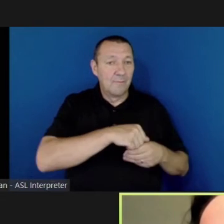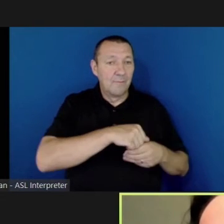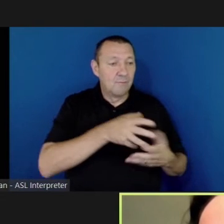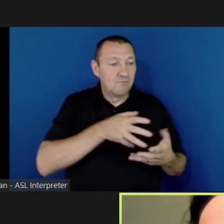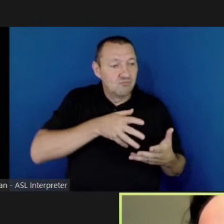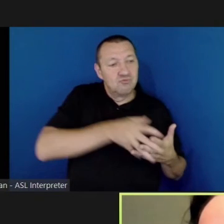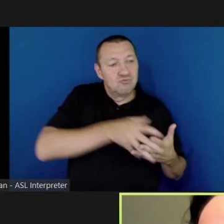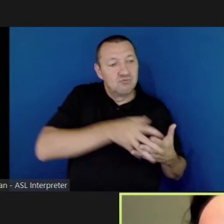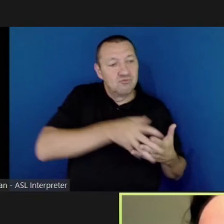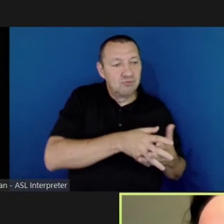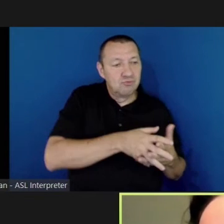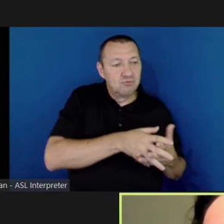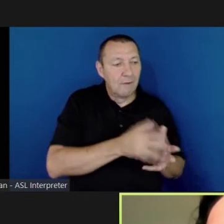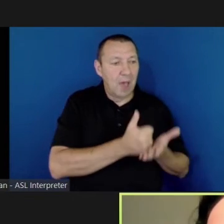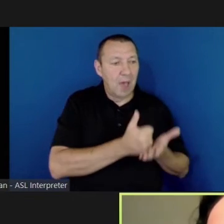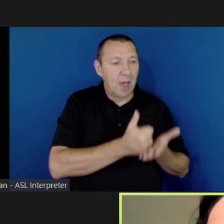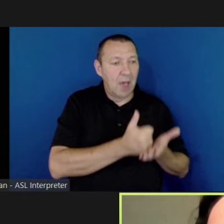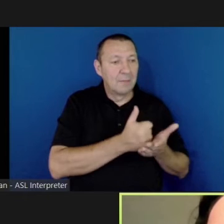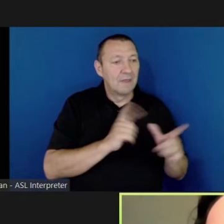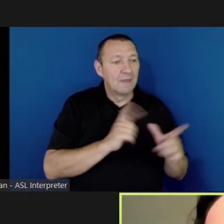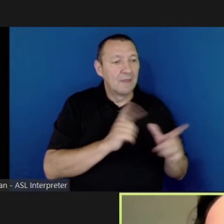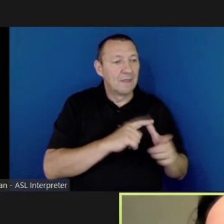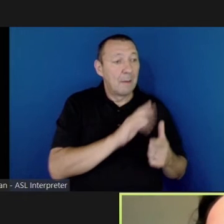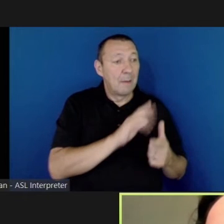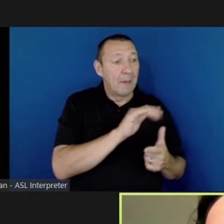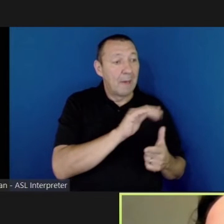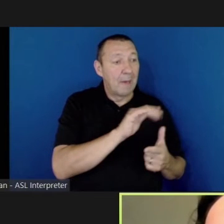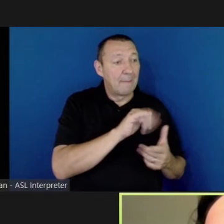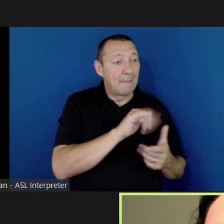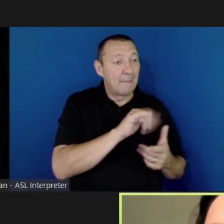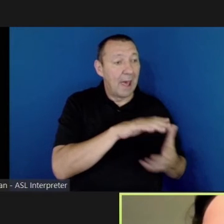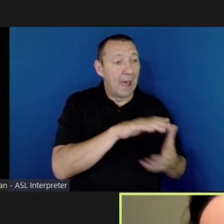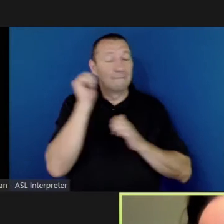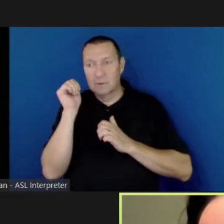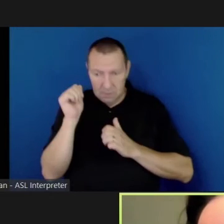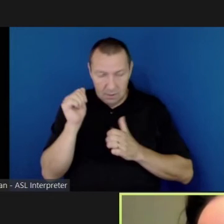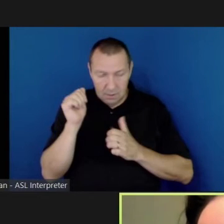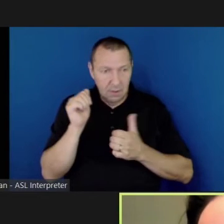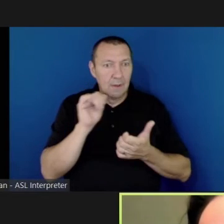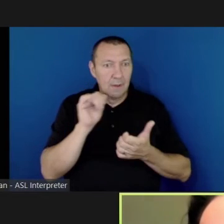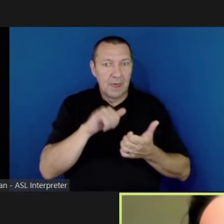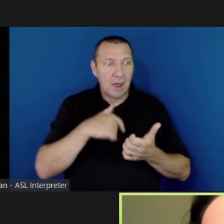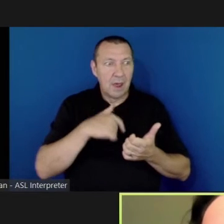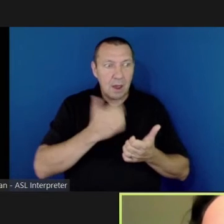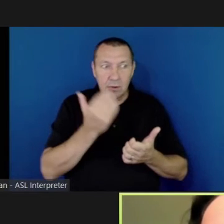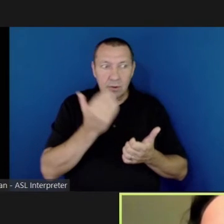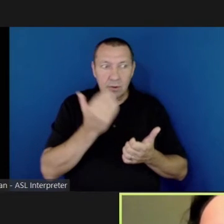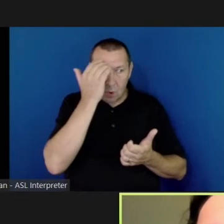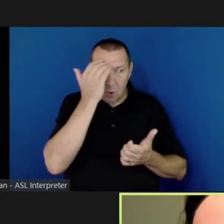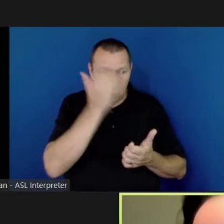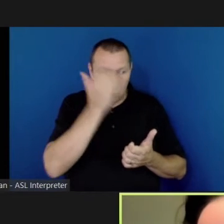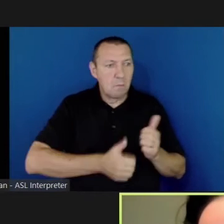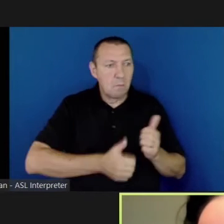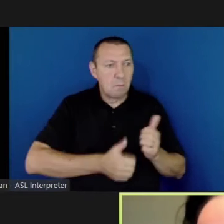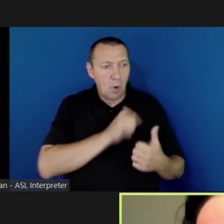prepared to make a difference, and then just leave at the point when I'm most familiar with the people, at the point when I most know